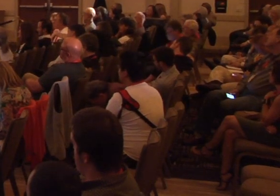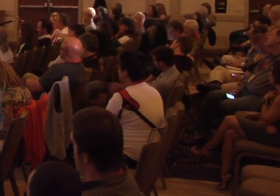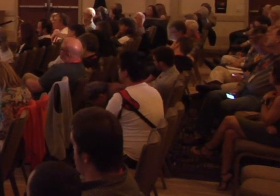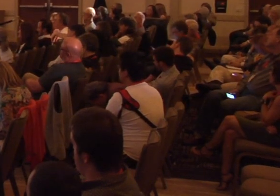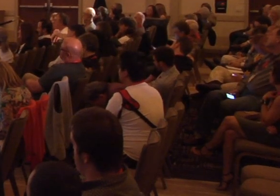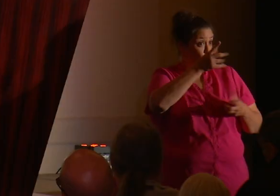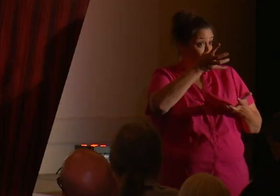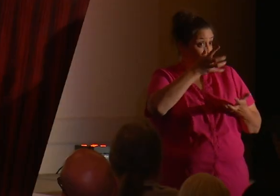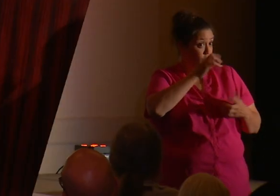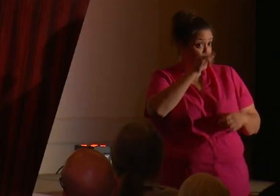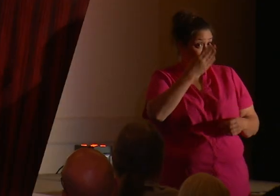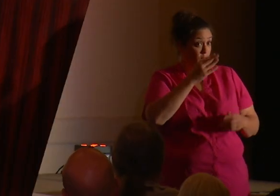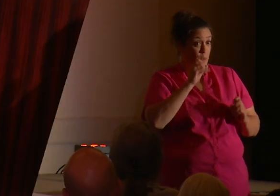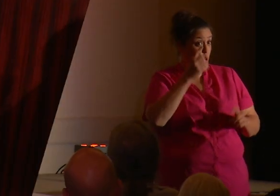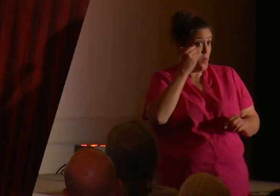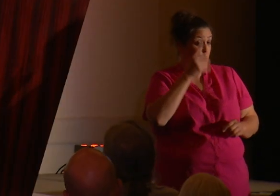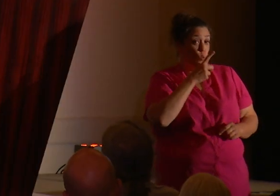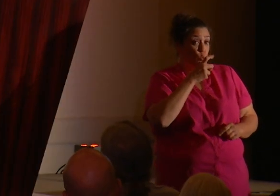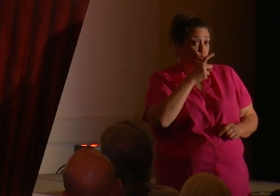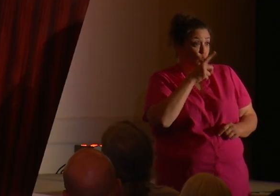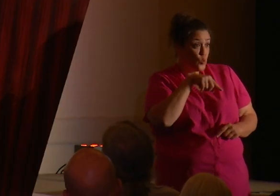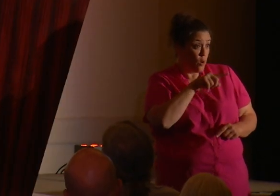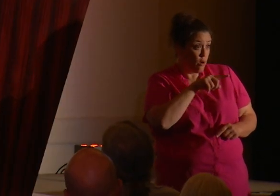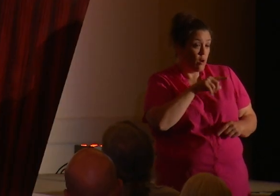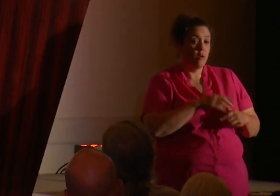job. Nobody knows who you are.